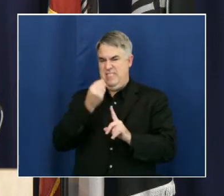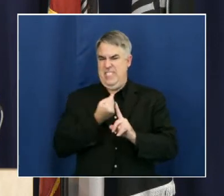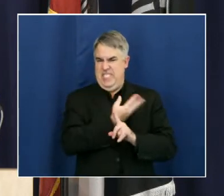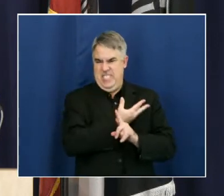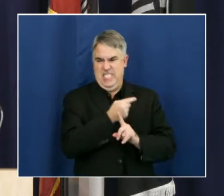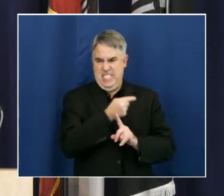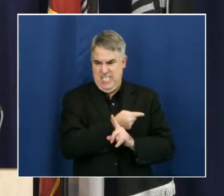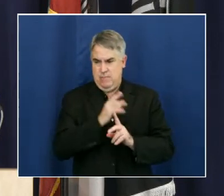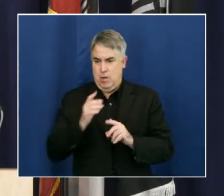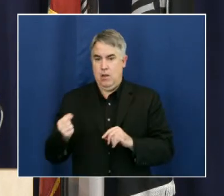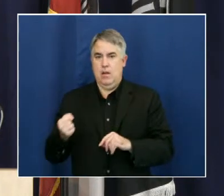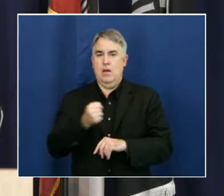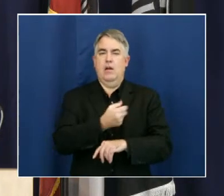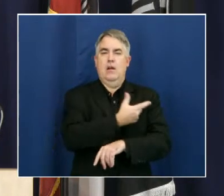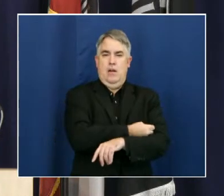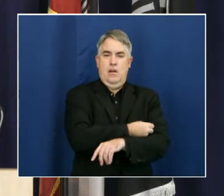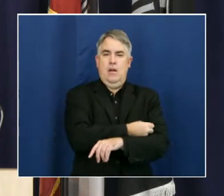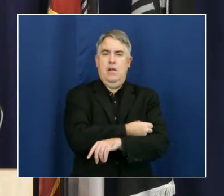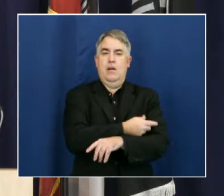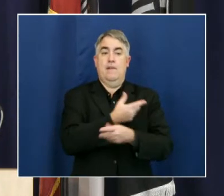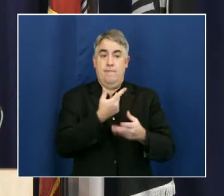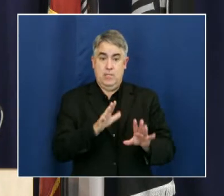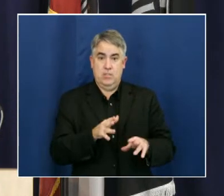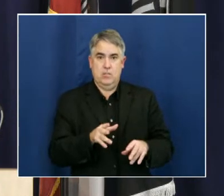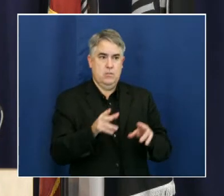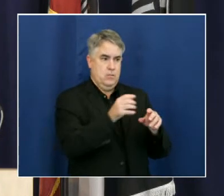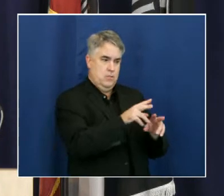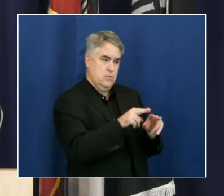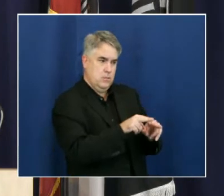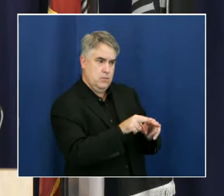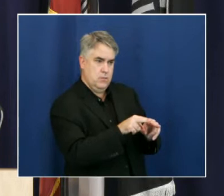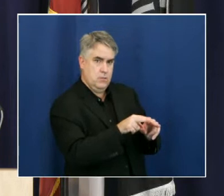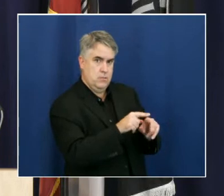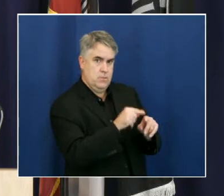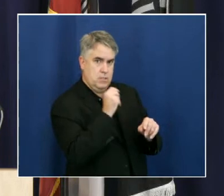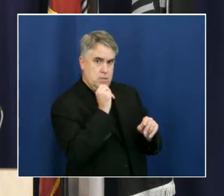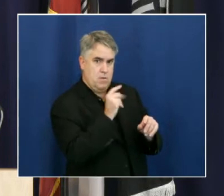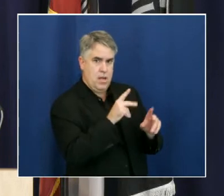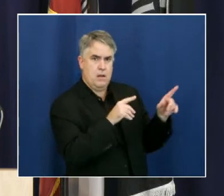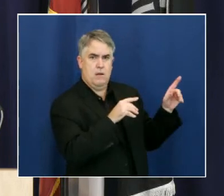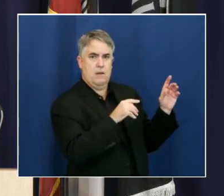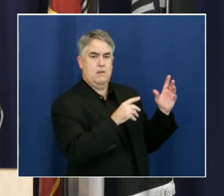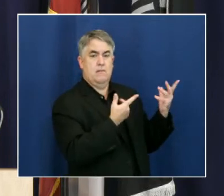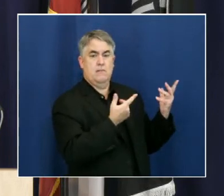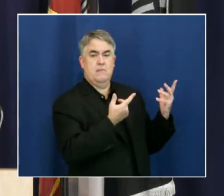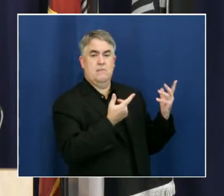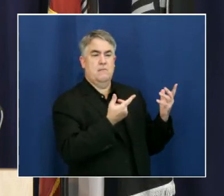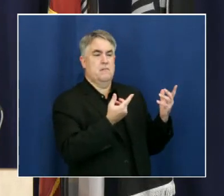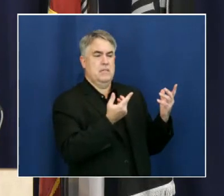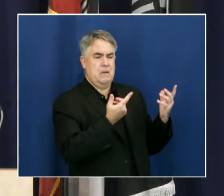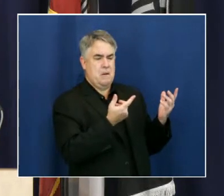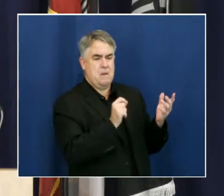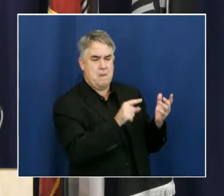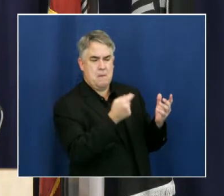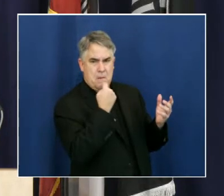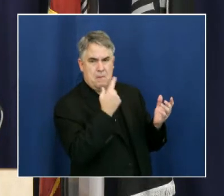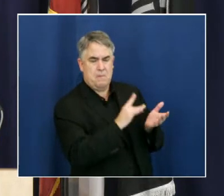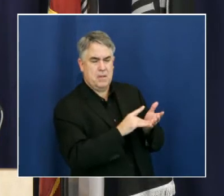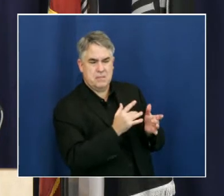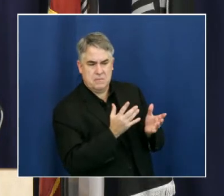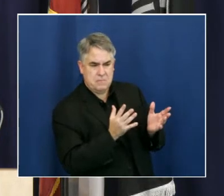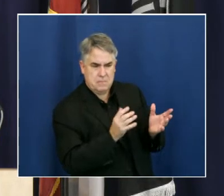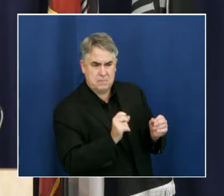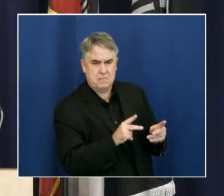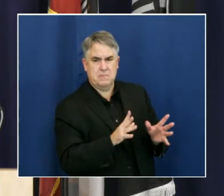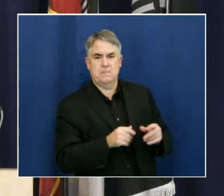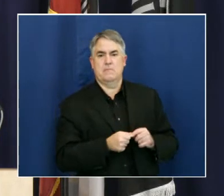given a medical evaluation, which may involve medication to treat specific symptoms. But we actually have